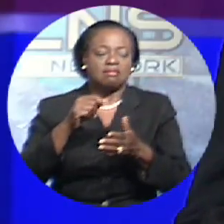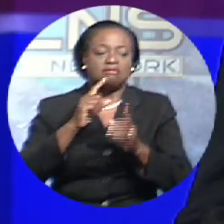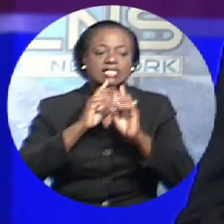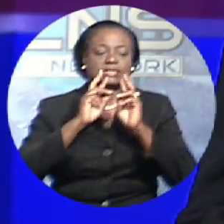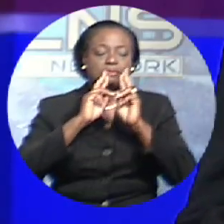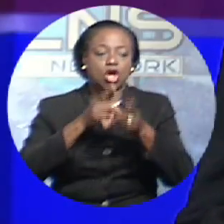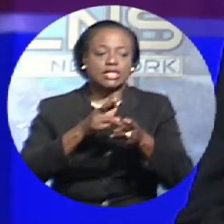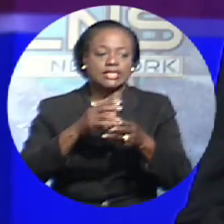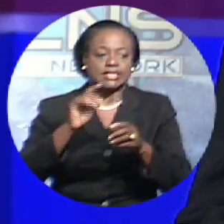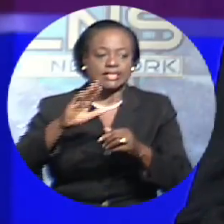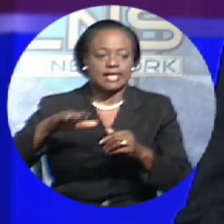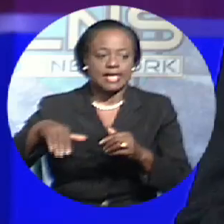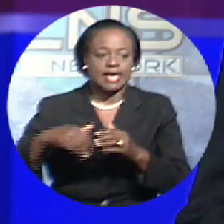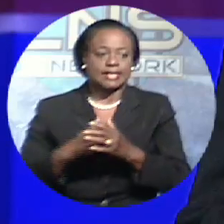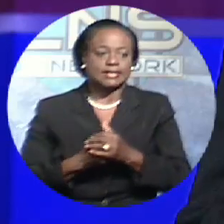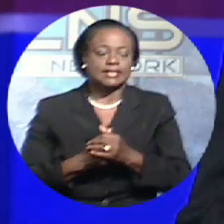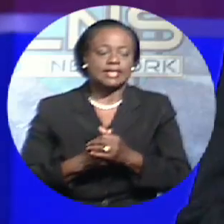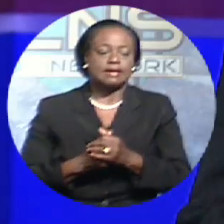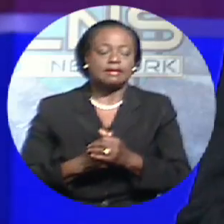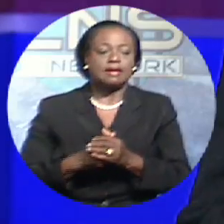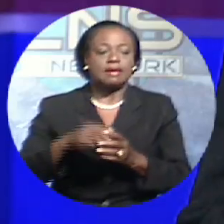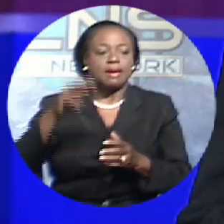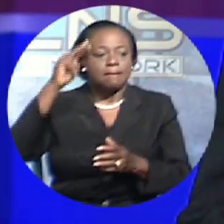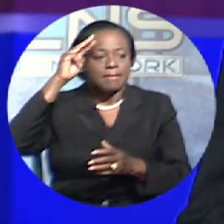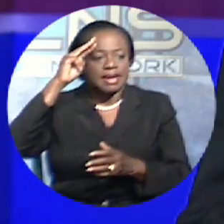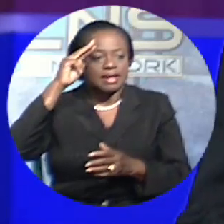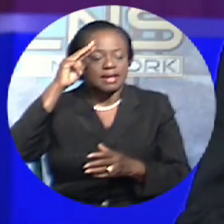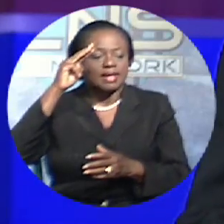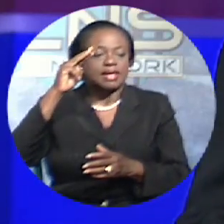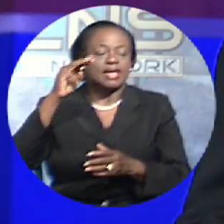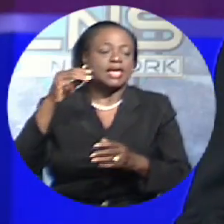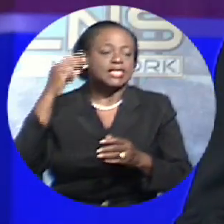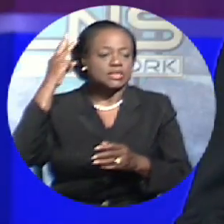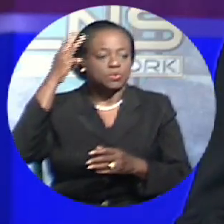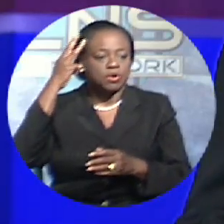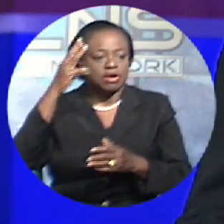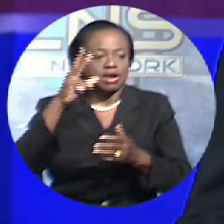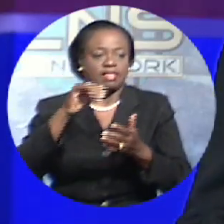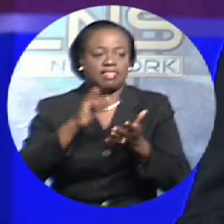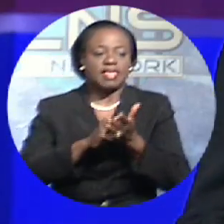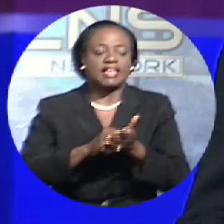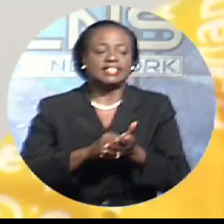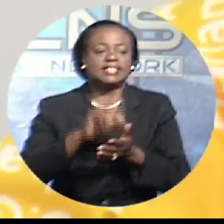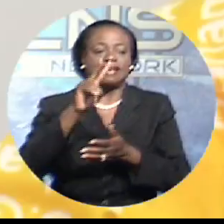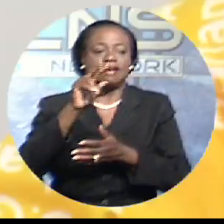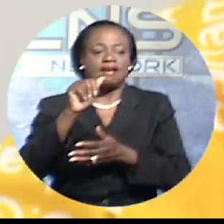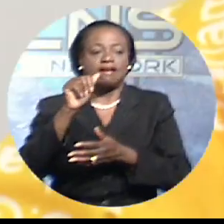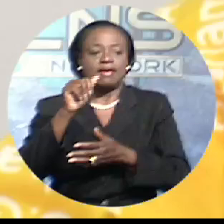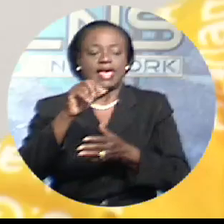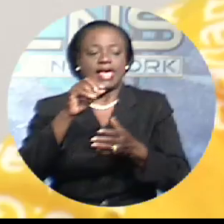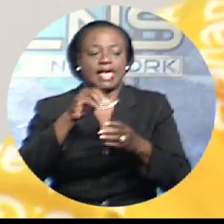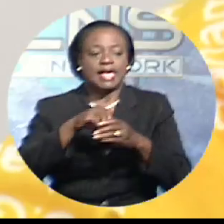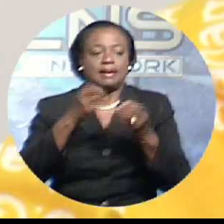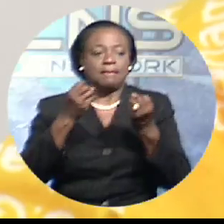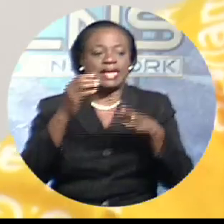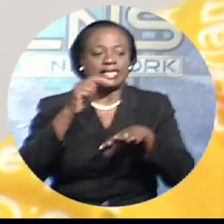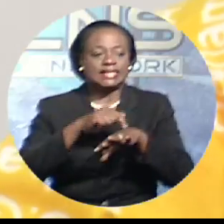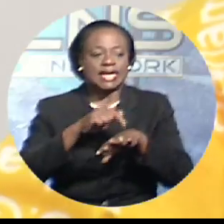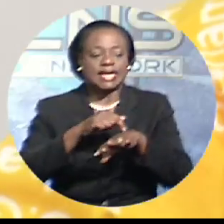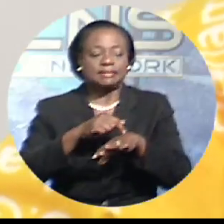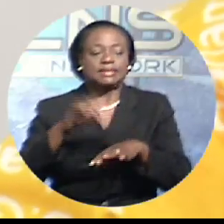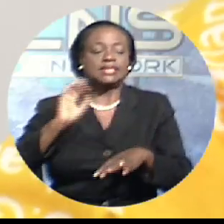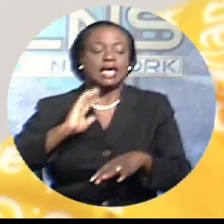affecting sponsorship, Miller is also worried that VAT could hinder another key area. On many occasions, our athletes,